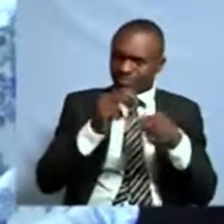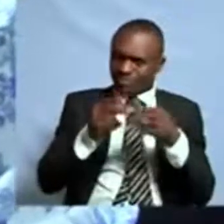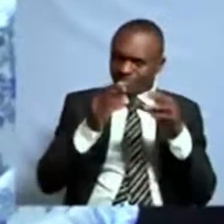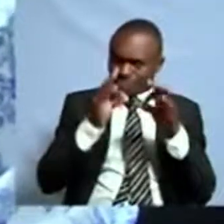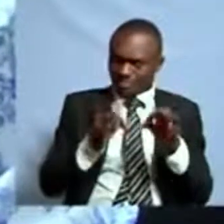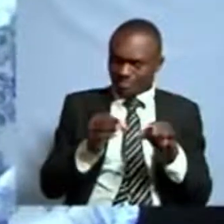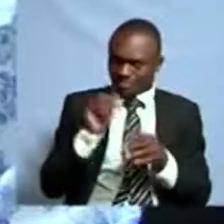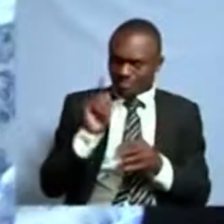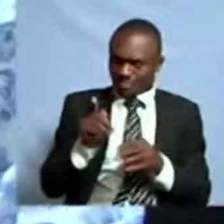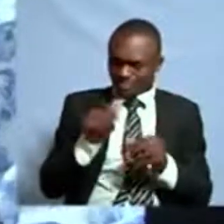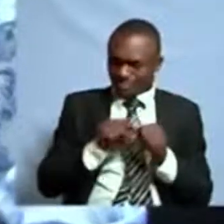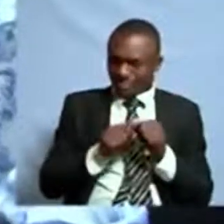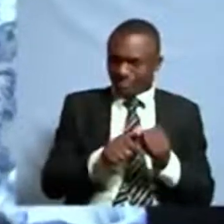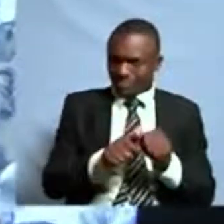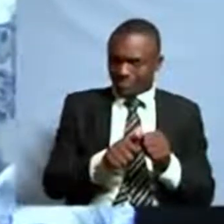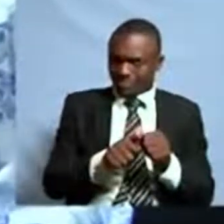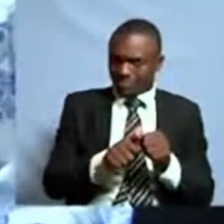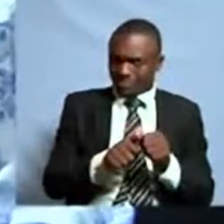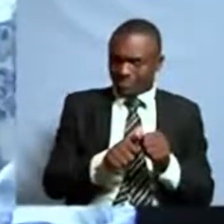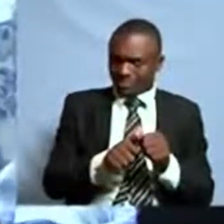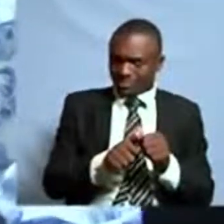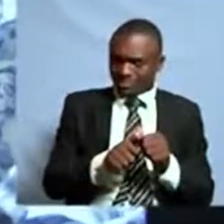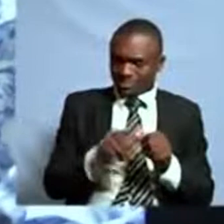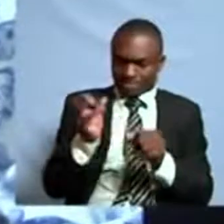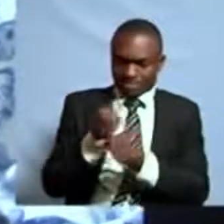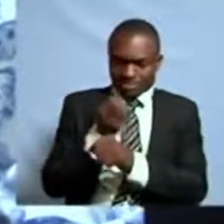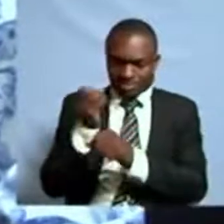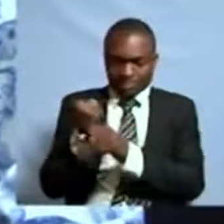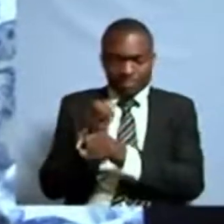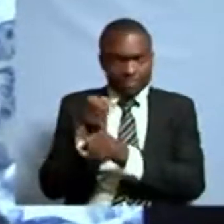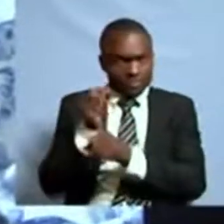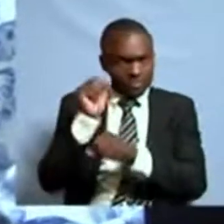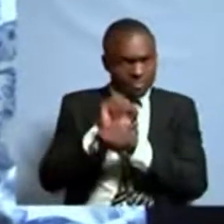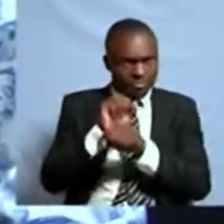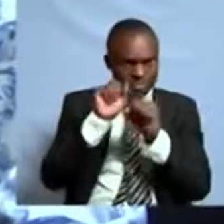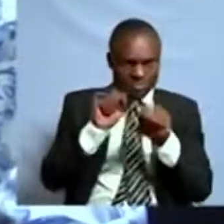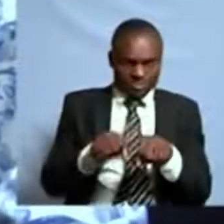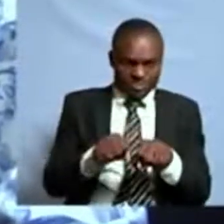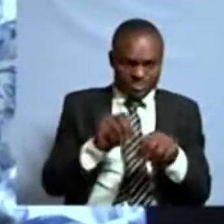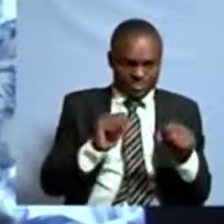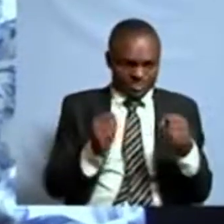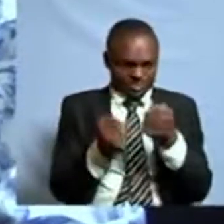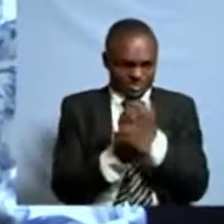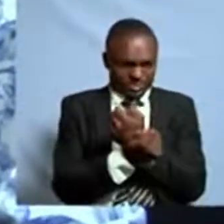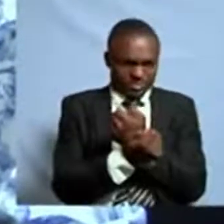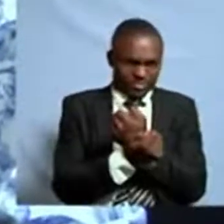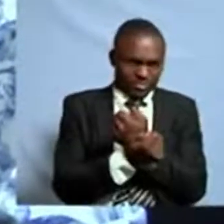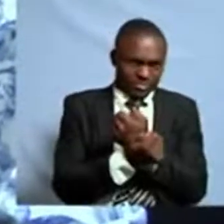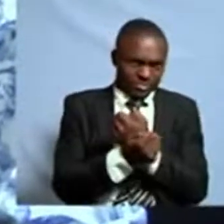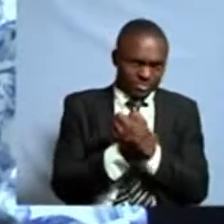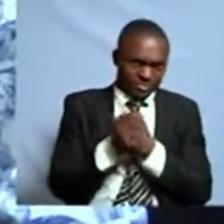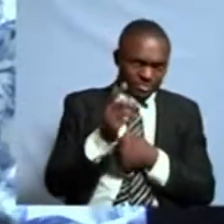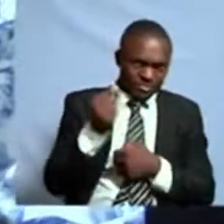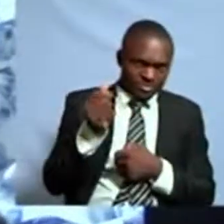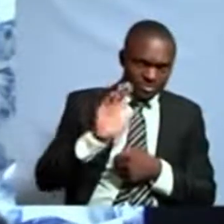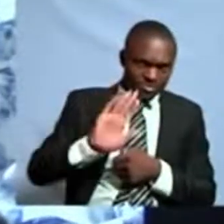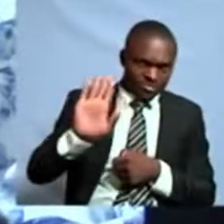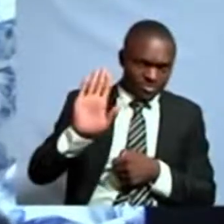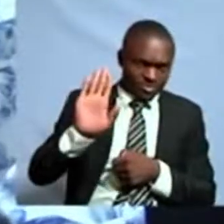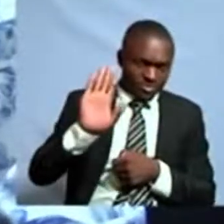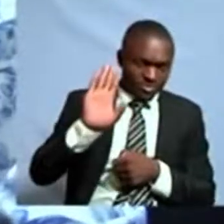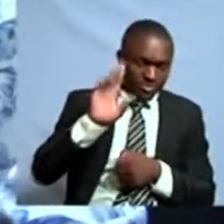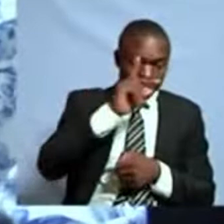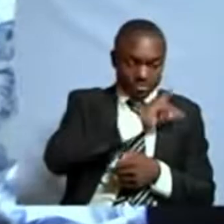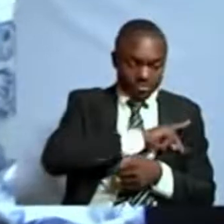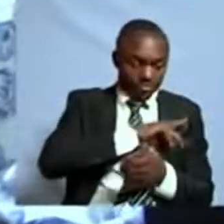are still of gainful employment age, you can convert your money into the pension?